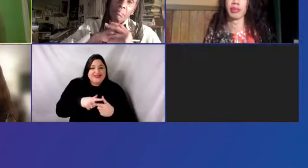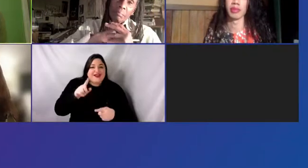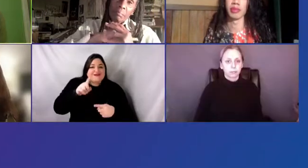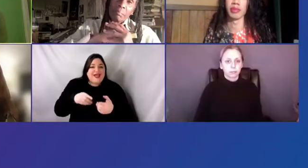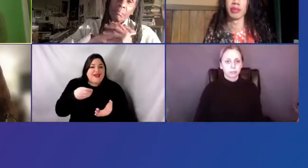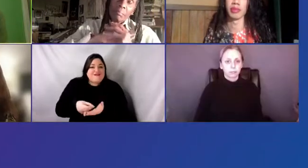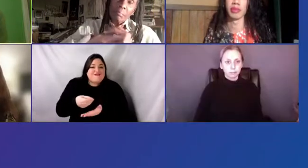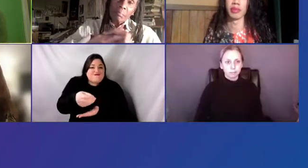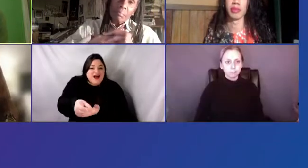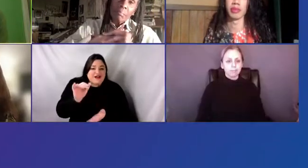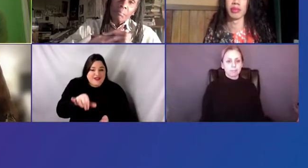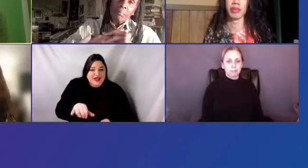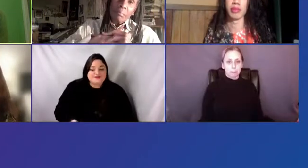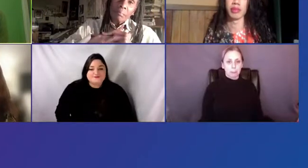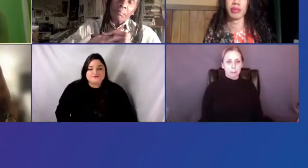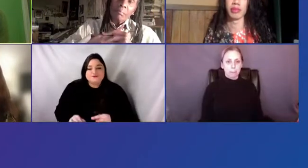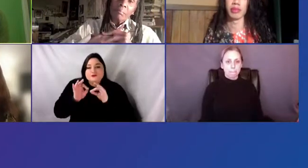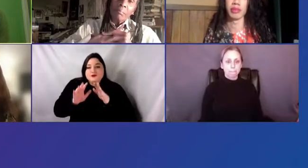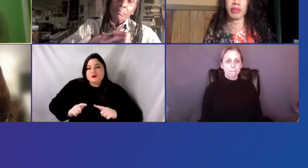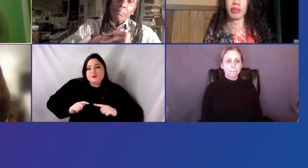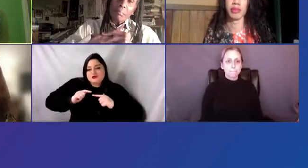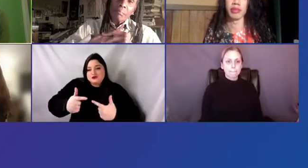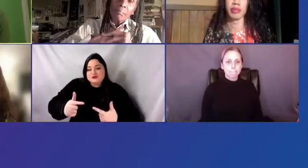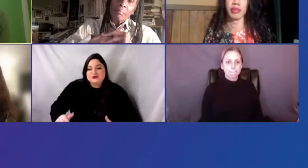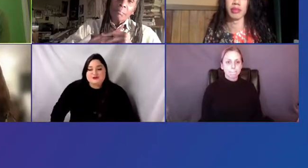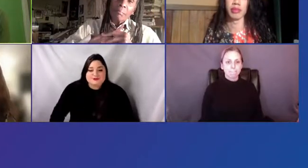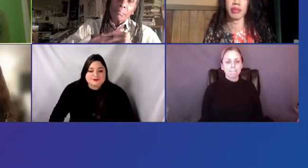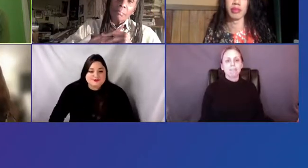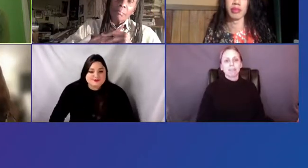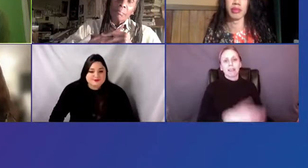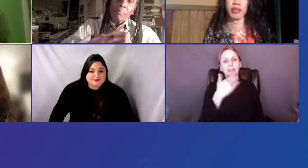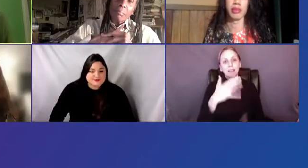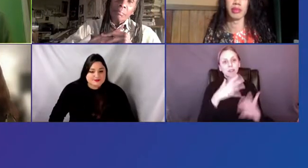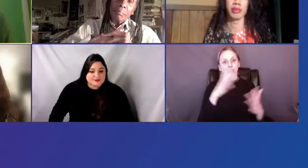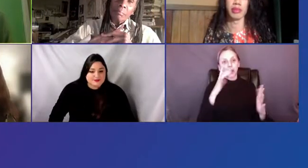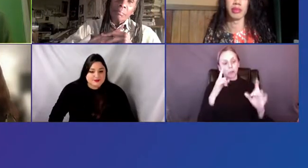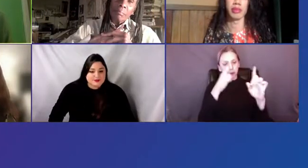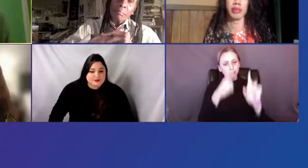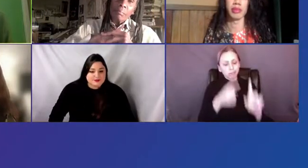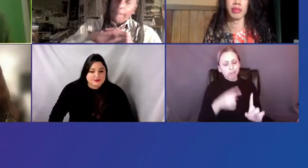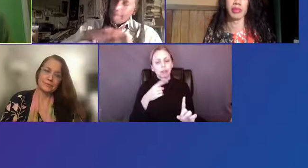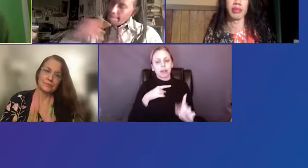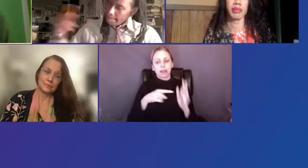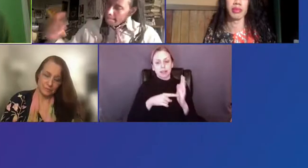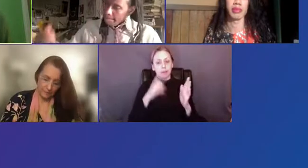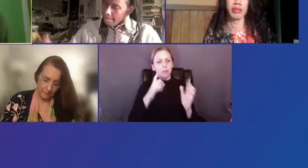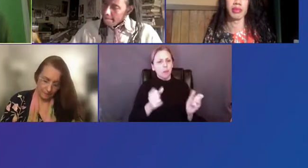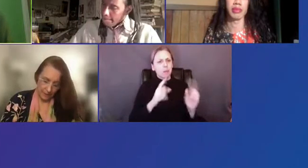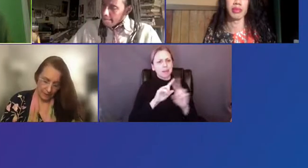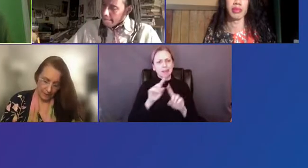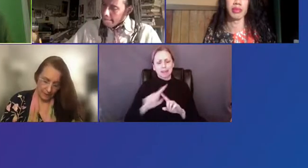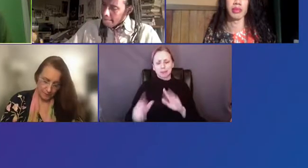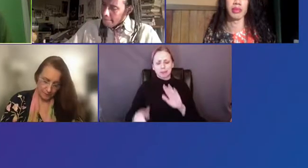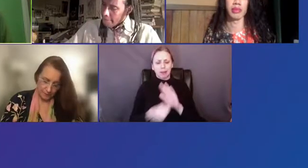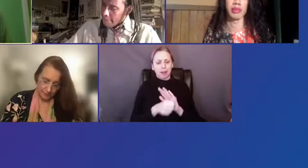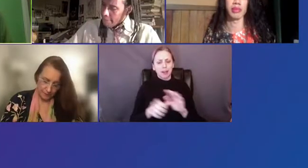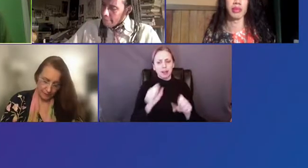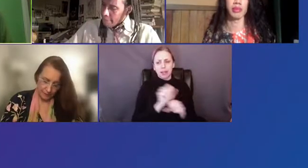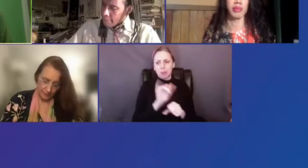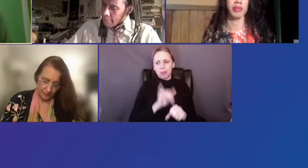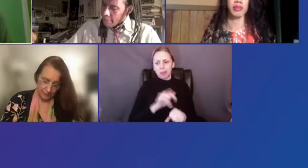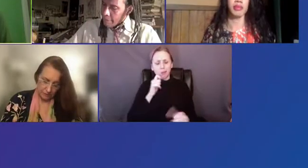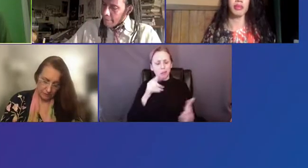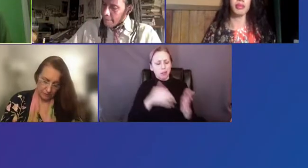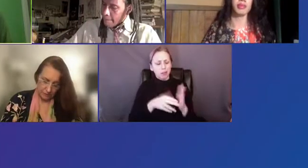Thank you so much for pointing to the example of all of the hidden labor that's racialized and gendered